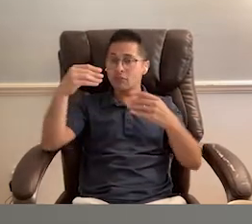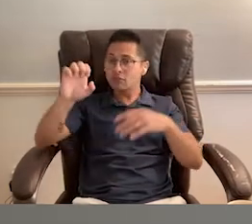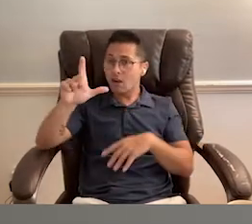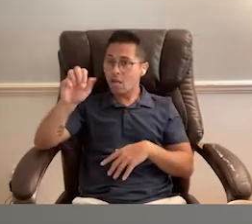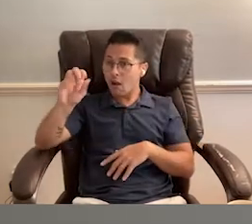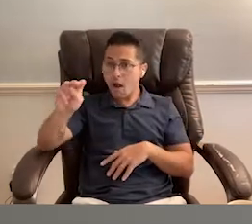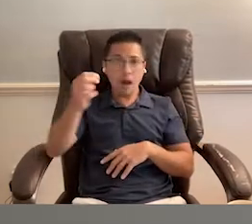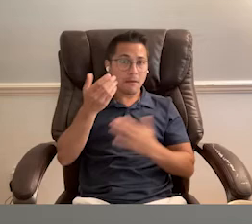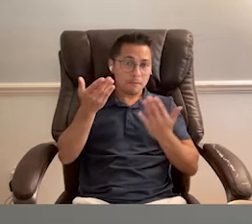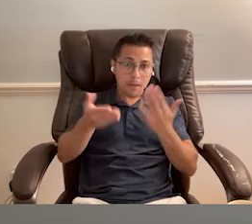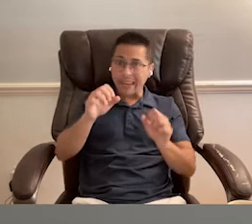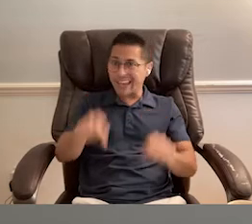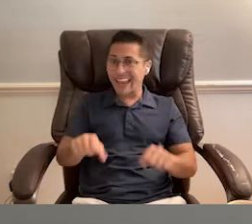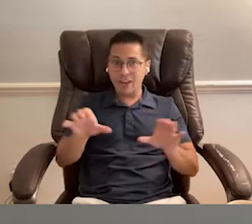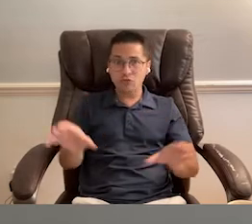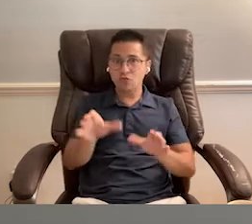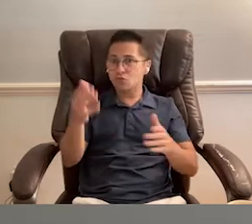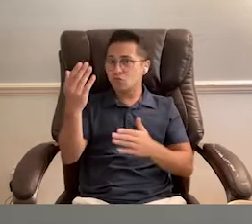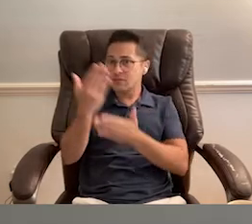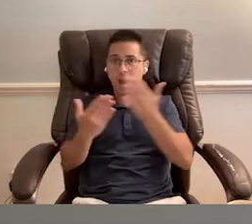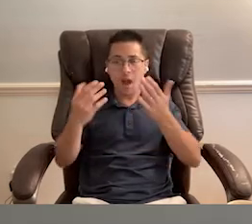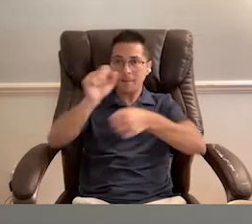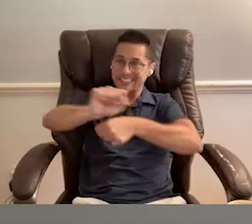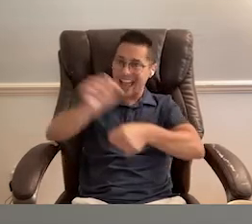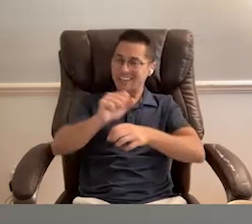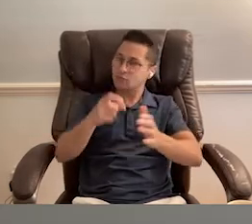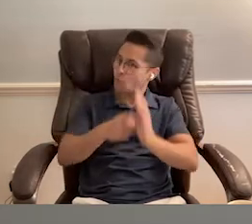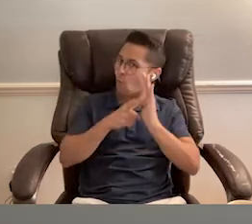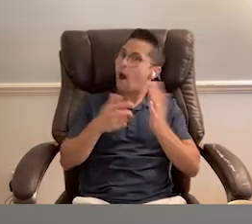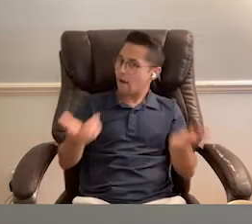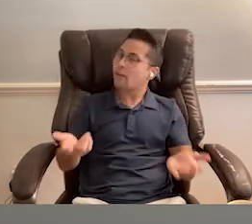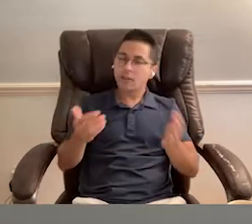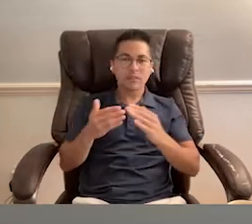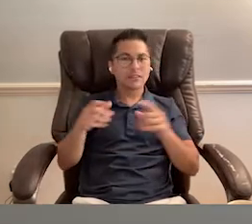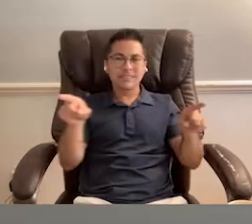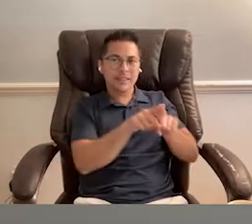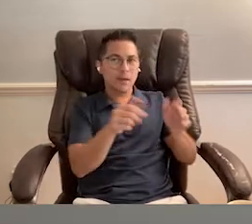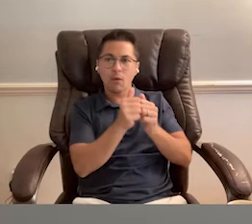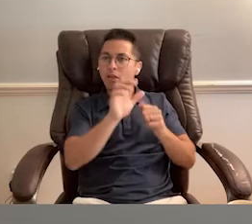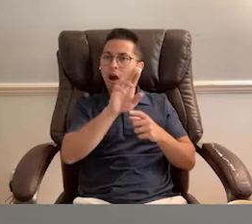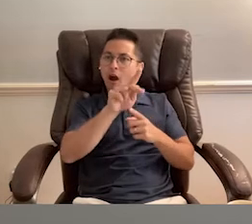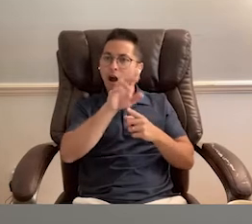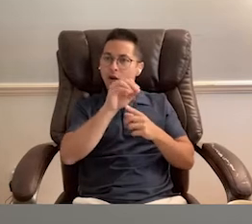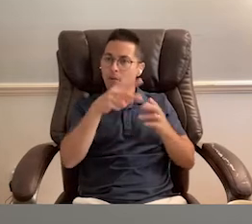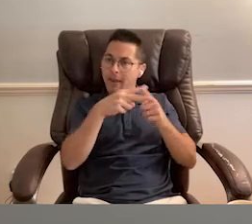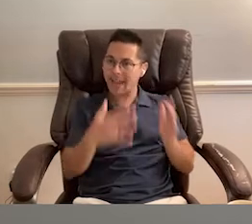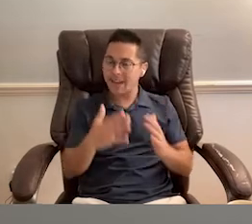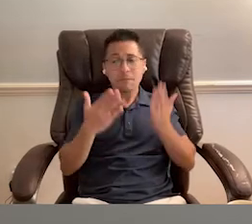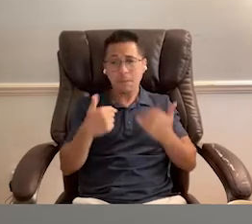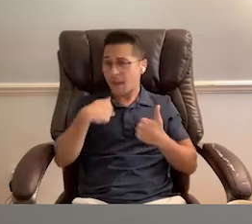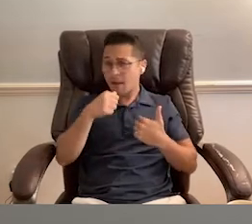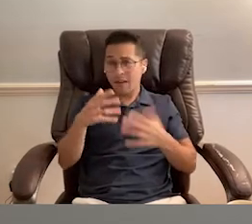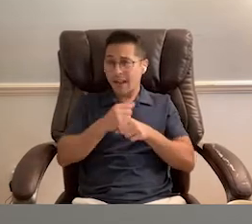be able to do some of the tasks required, Same with auto mechanics. I may not get the